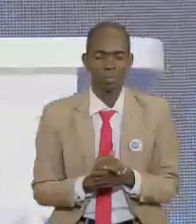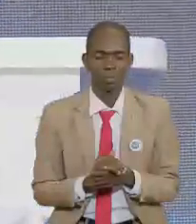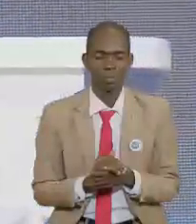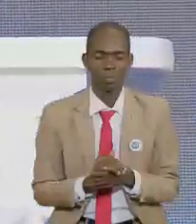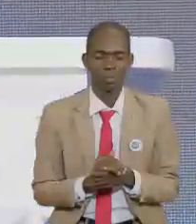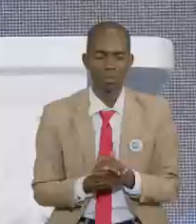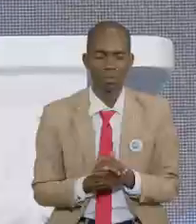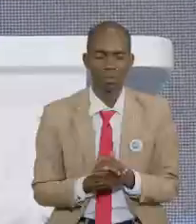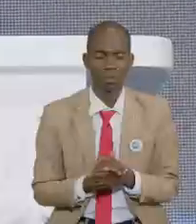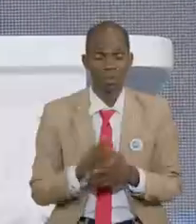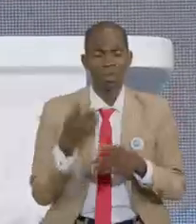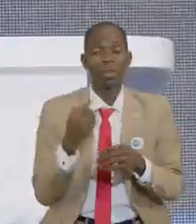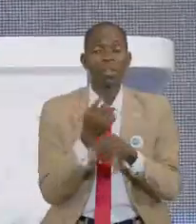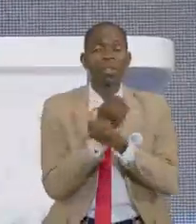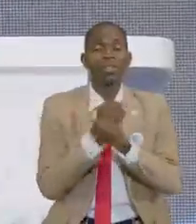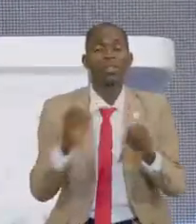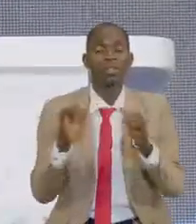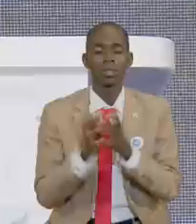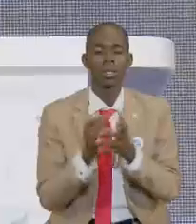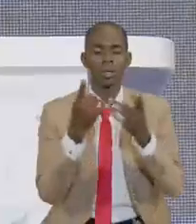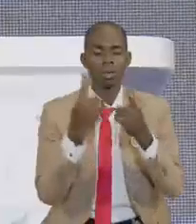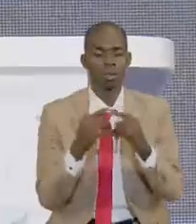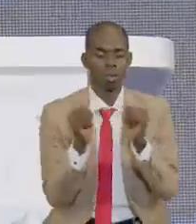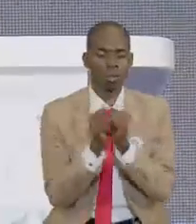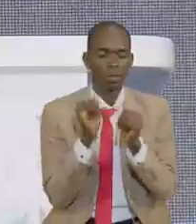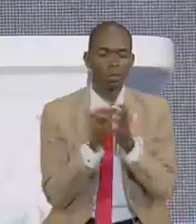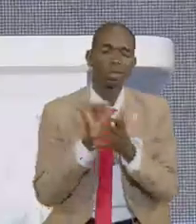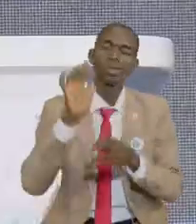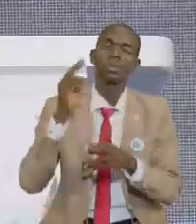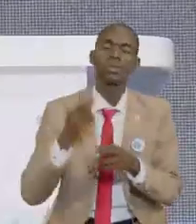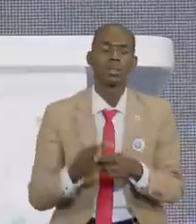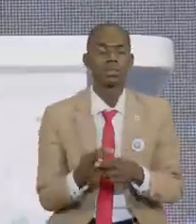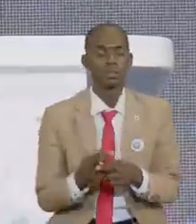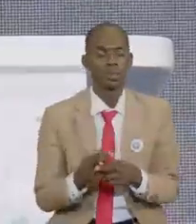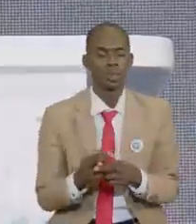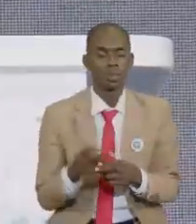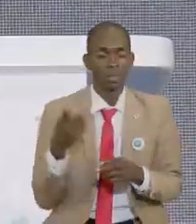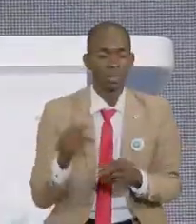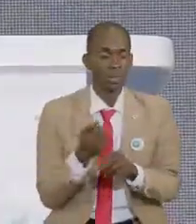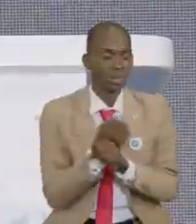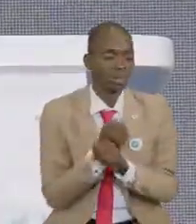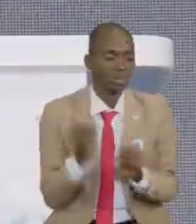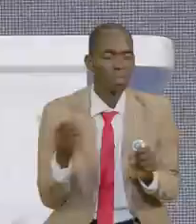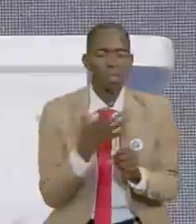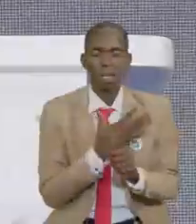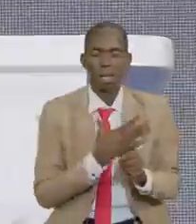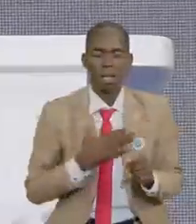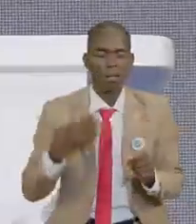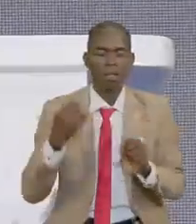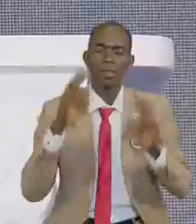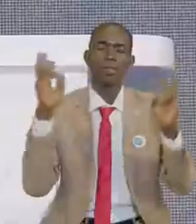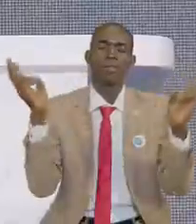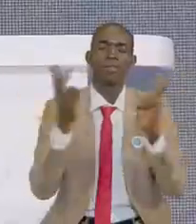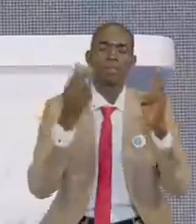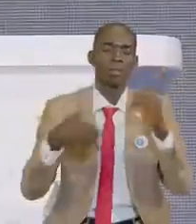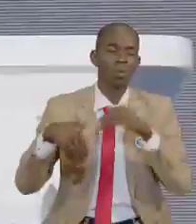The salvation that comes with that name. The salvation and the victory over sin